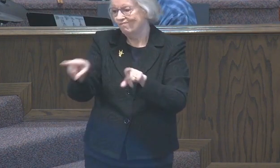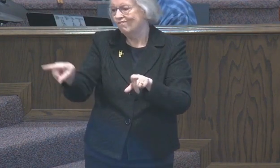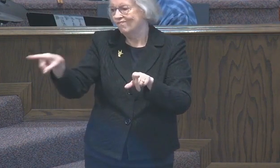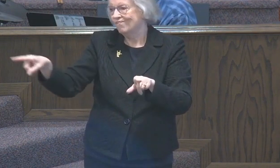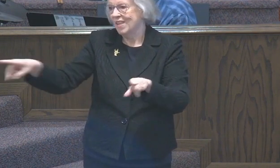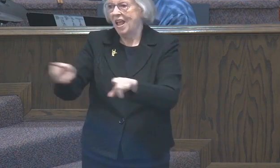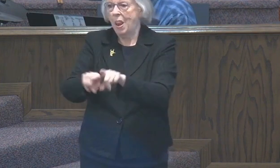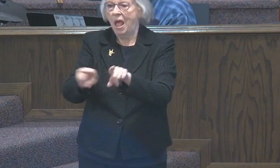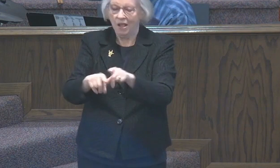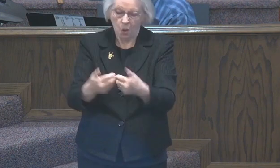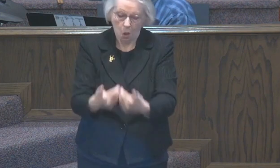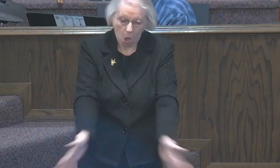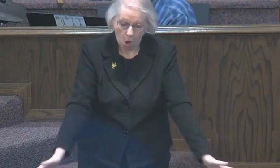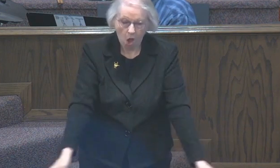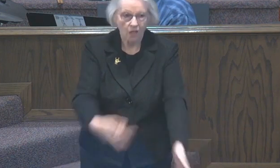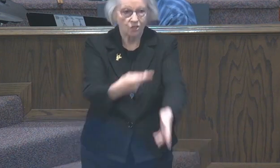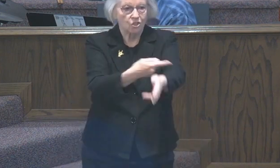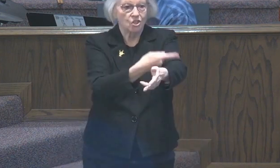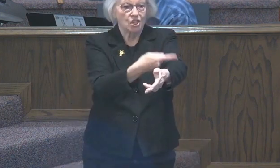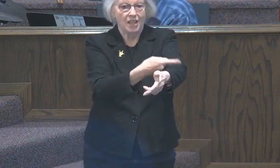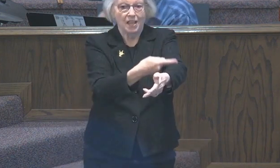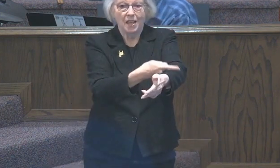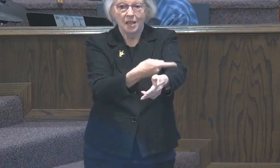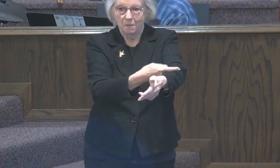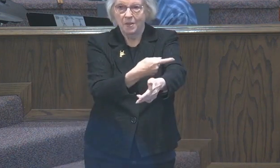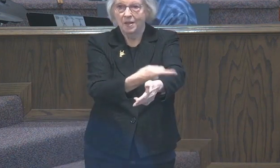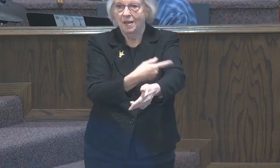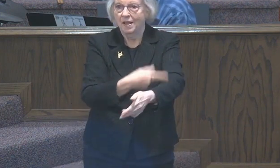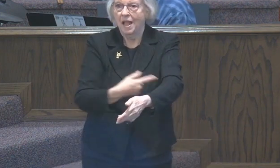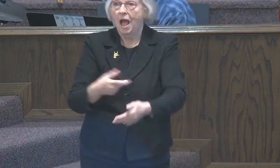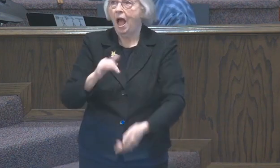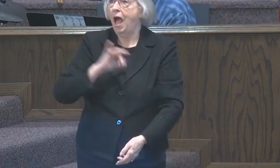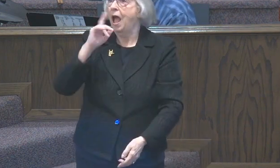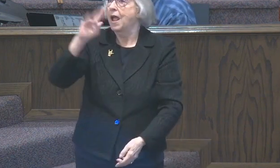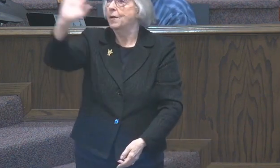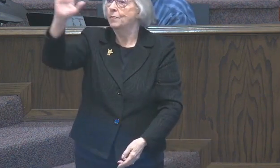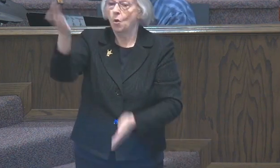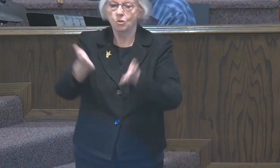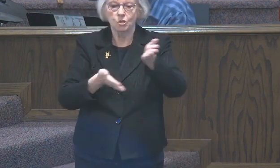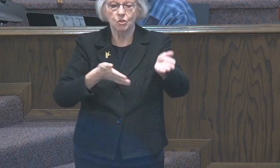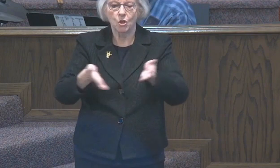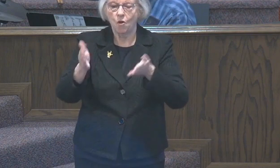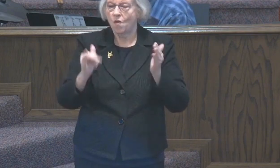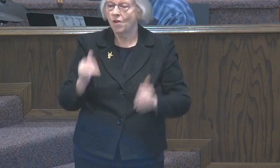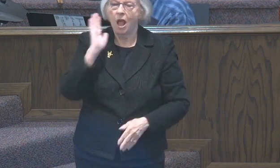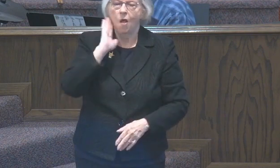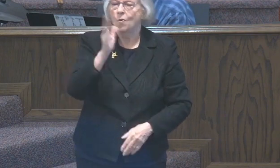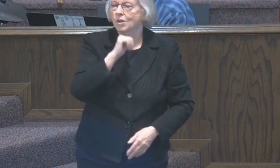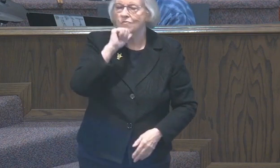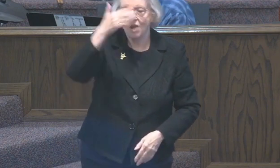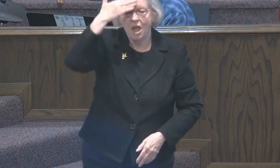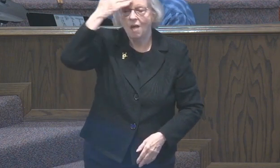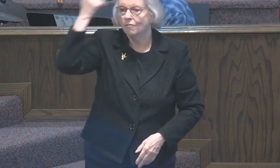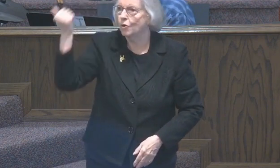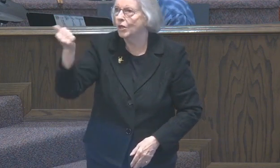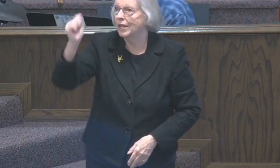servant, for I do not forget your commandments. Father, that is our prayer this